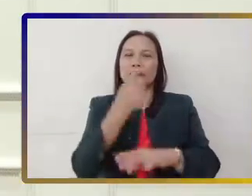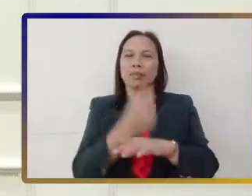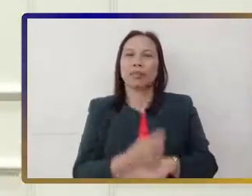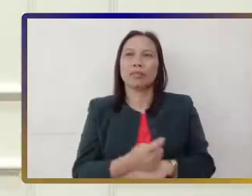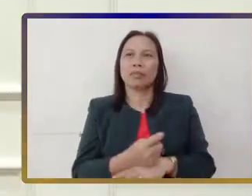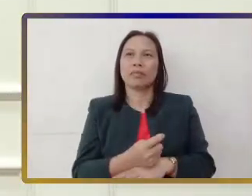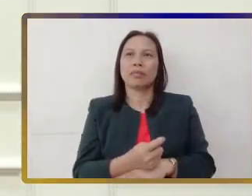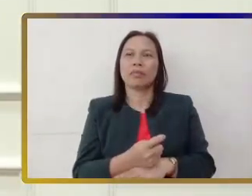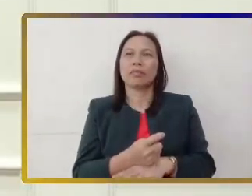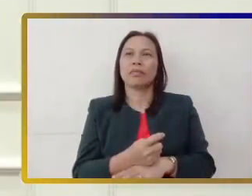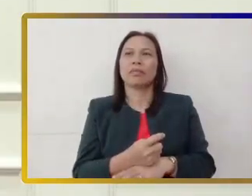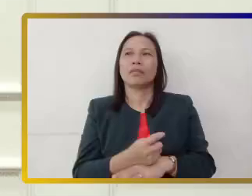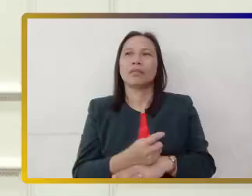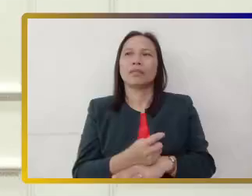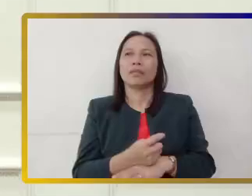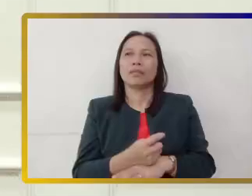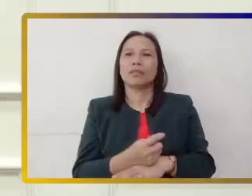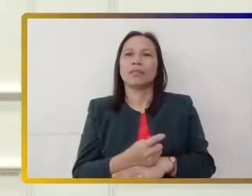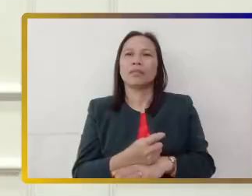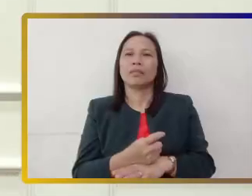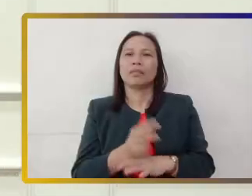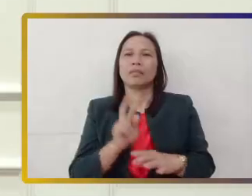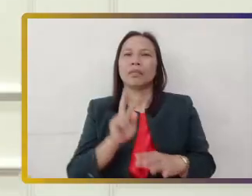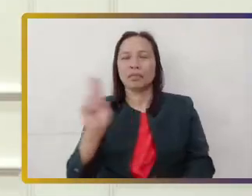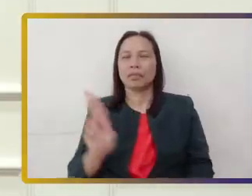being defined Okay